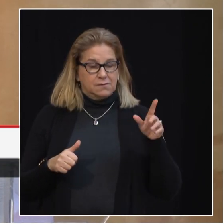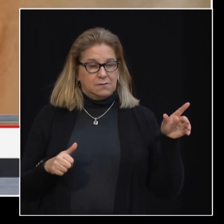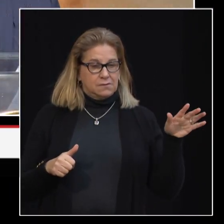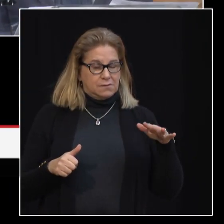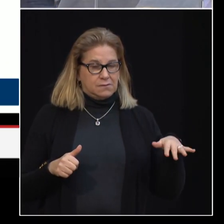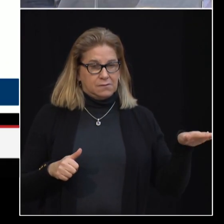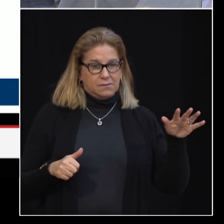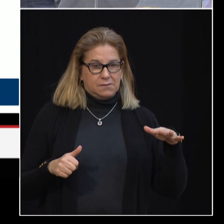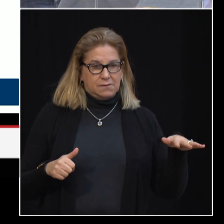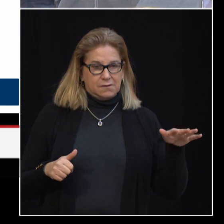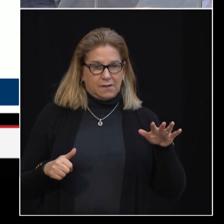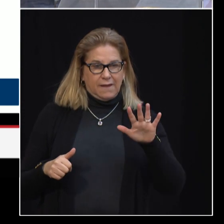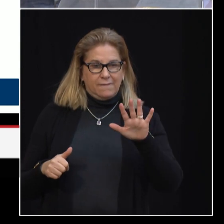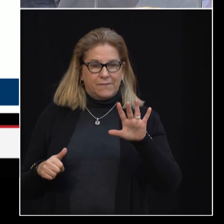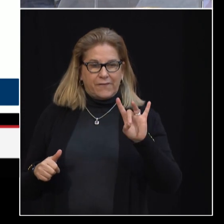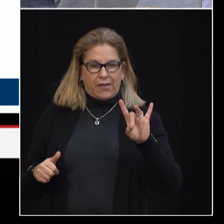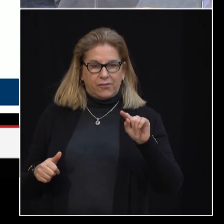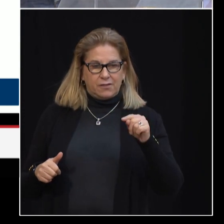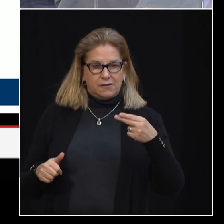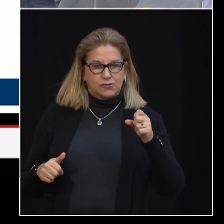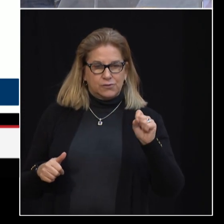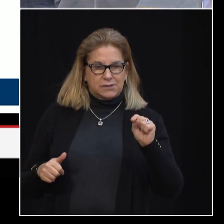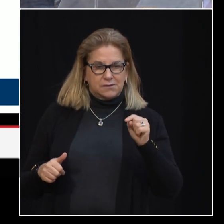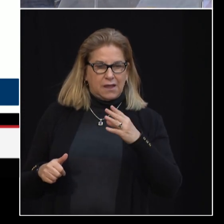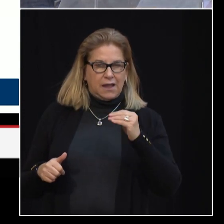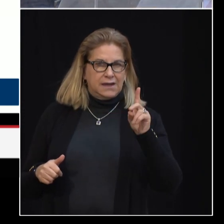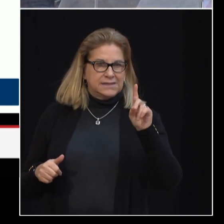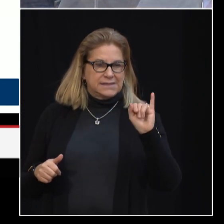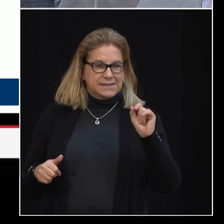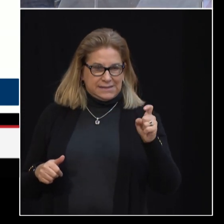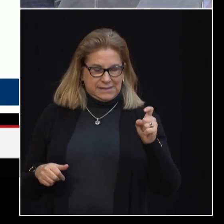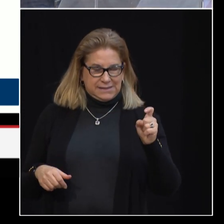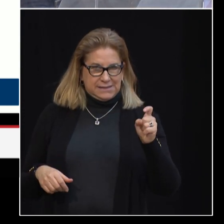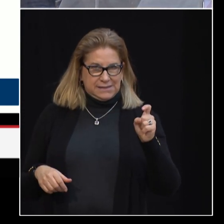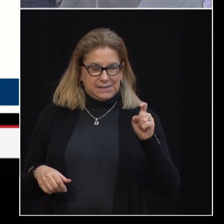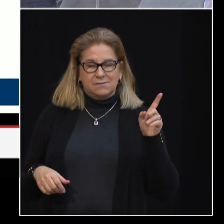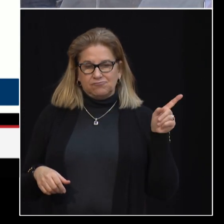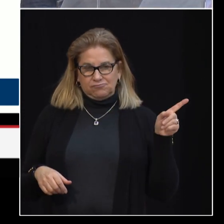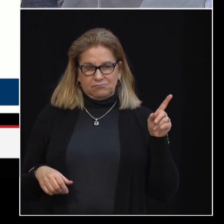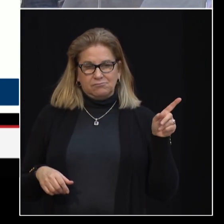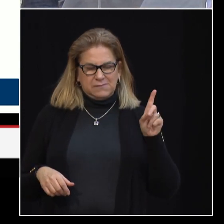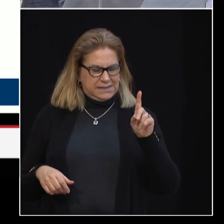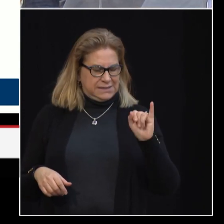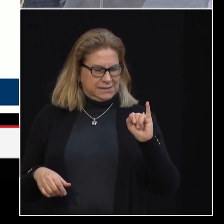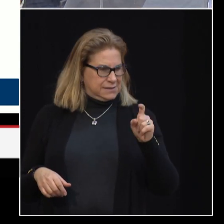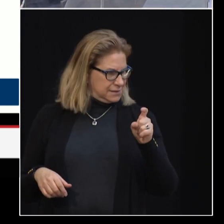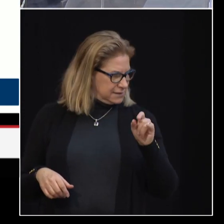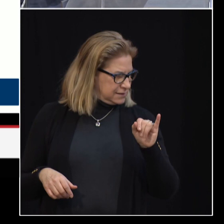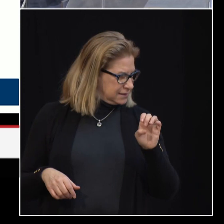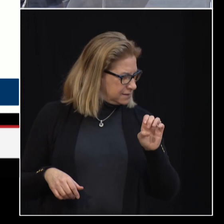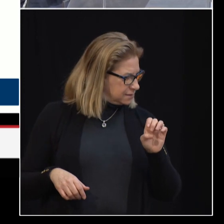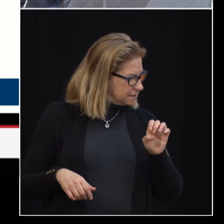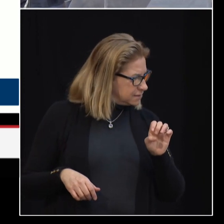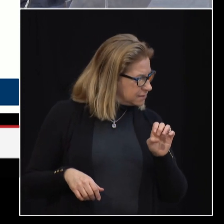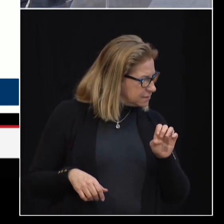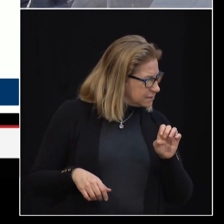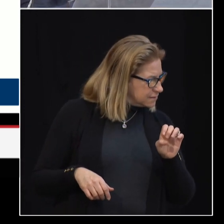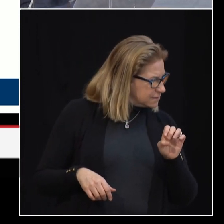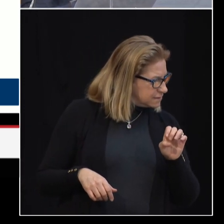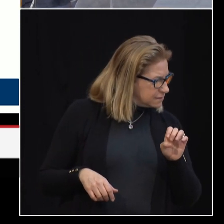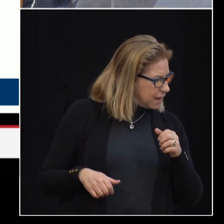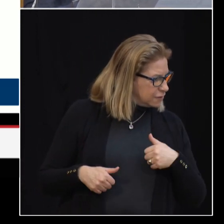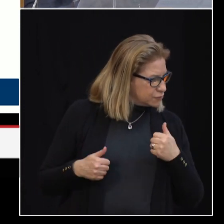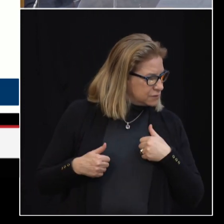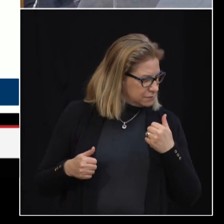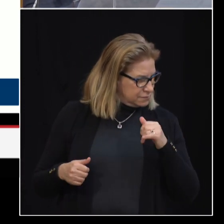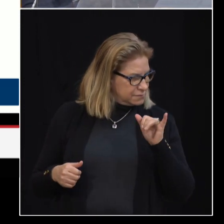is 32,000 square foot vacant lot in Ward 7 at the corner of 58th and Dick Street Northeast. The site is currently